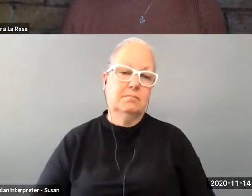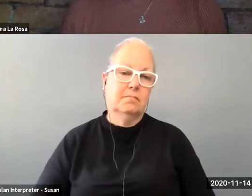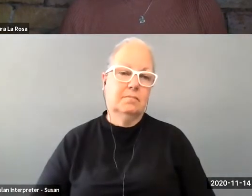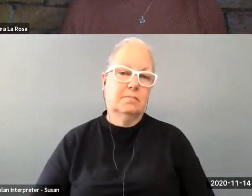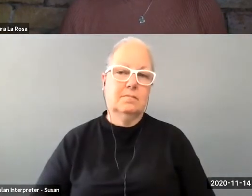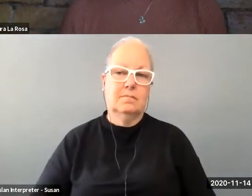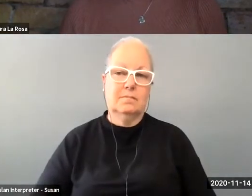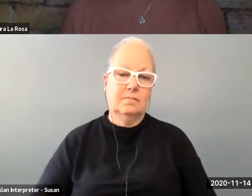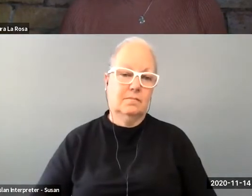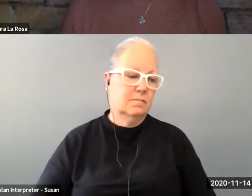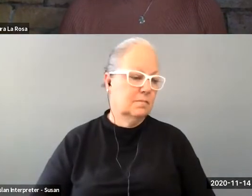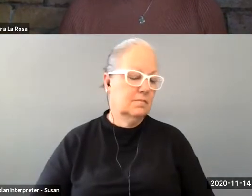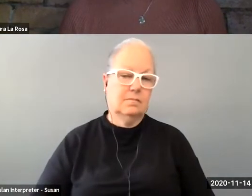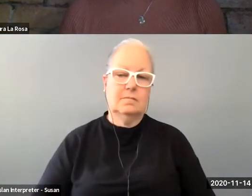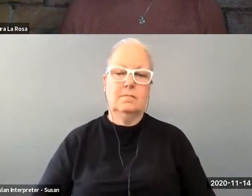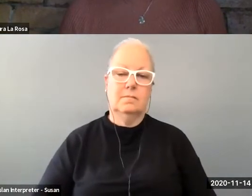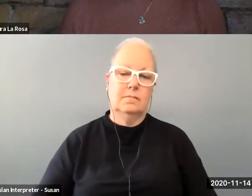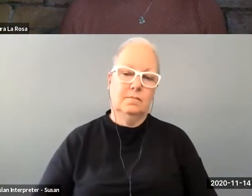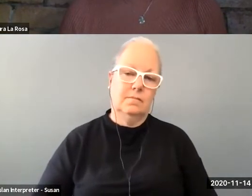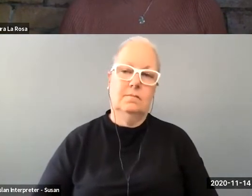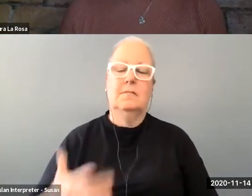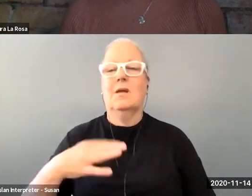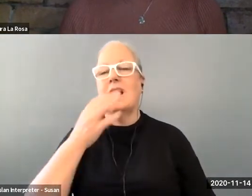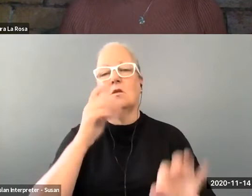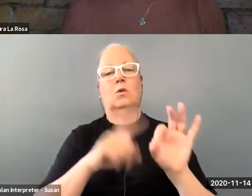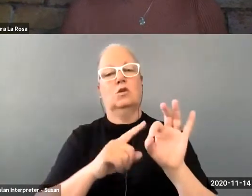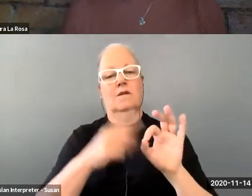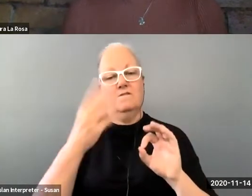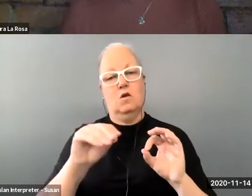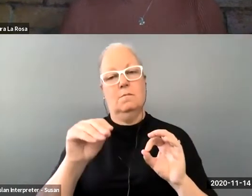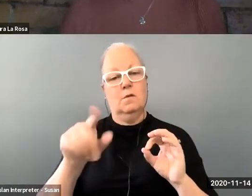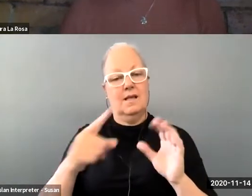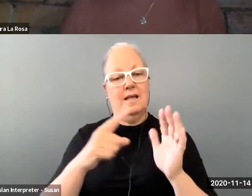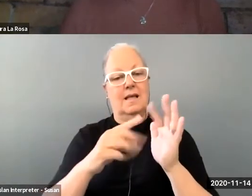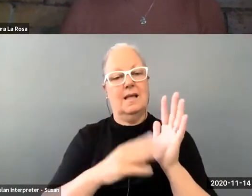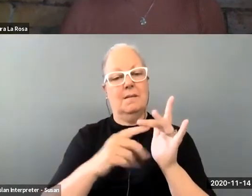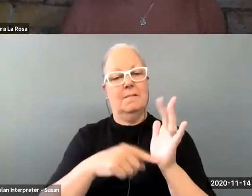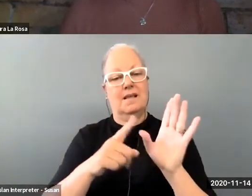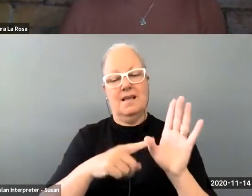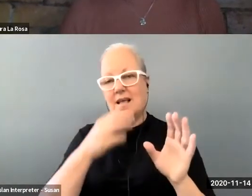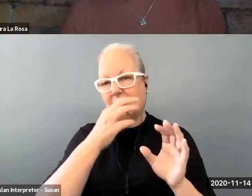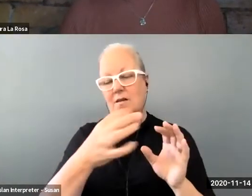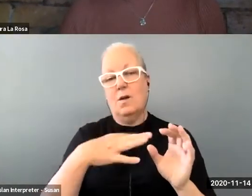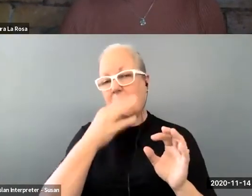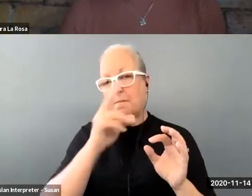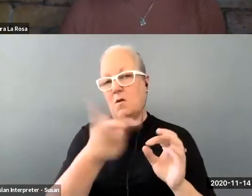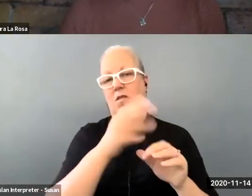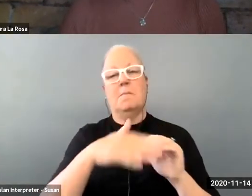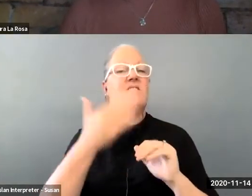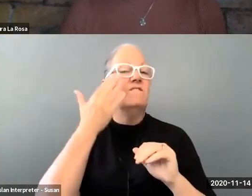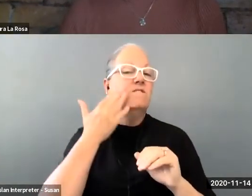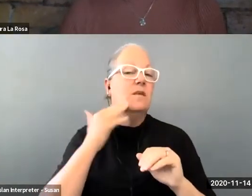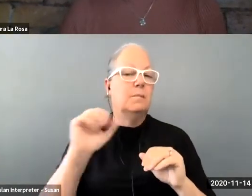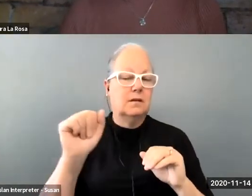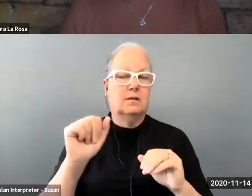Awesome. Can I'll just quickly throw a question from the audience. Emily has asked, I'd love to ask you both about feminism and its